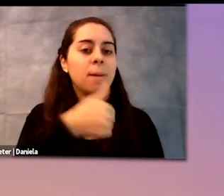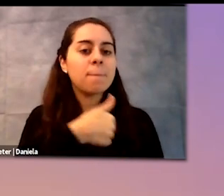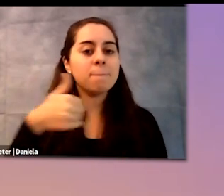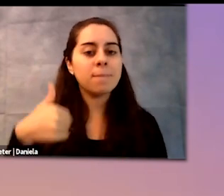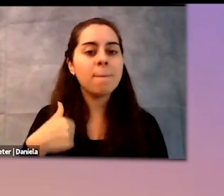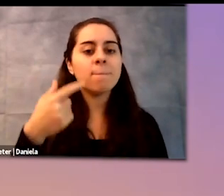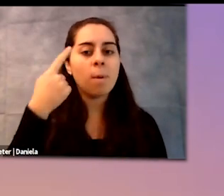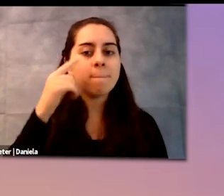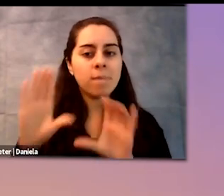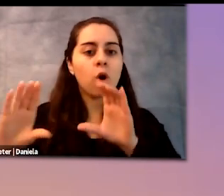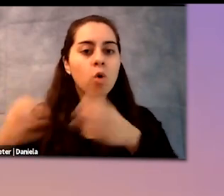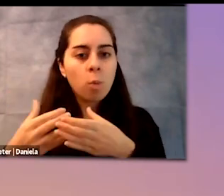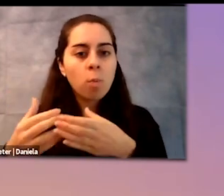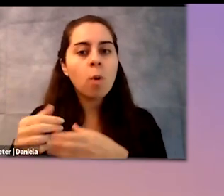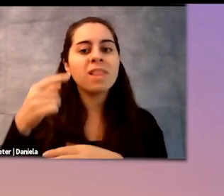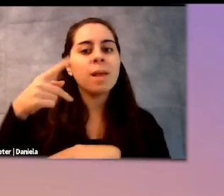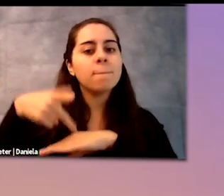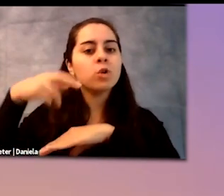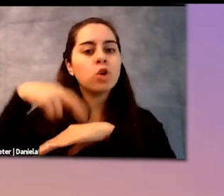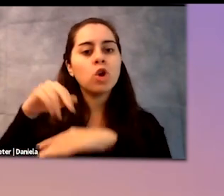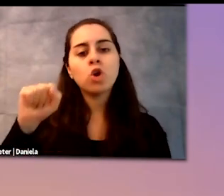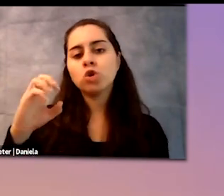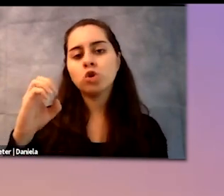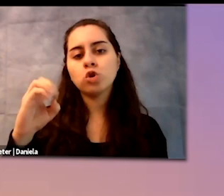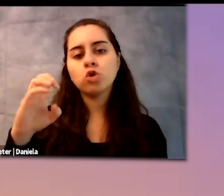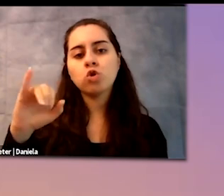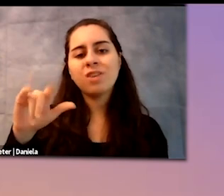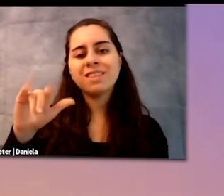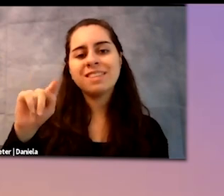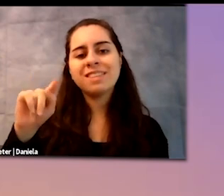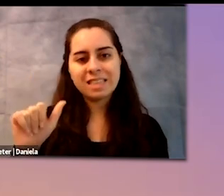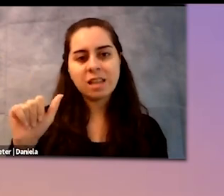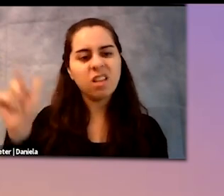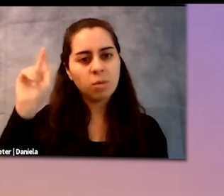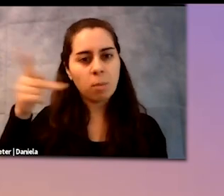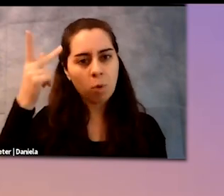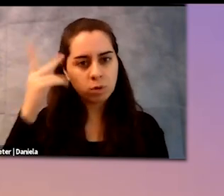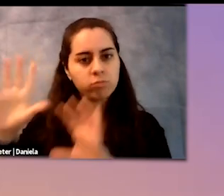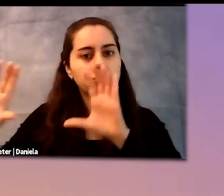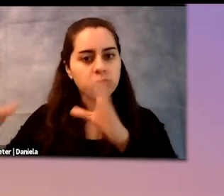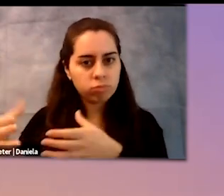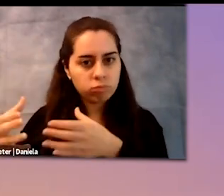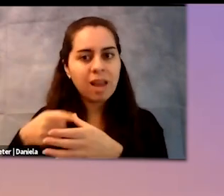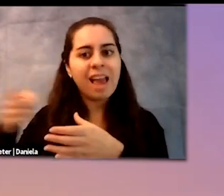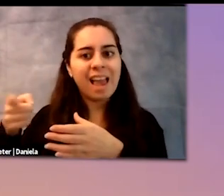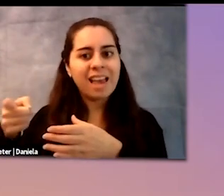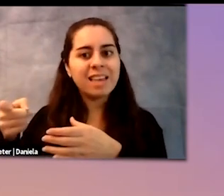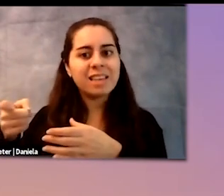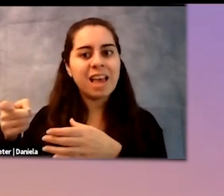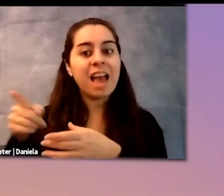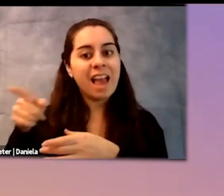Puerto Rican Socialist Party. And it was in that role that she was one of the main organizers of the Solidarity event that took place